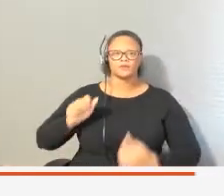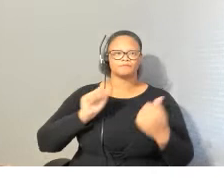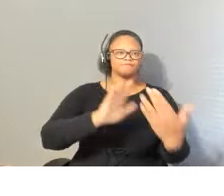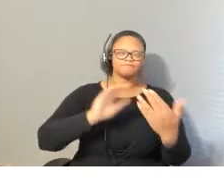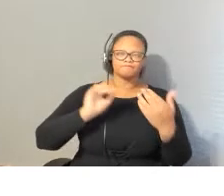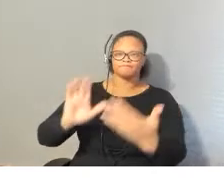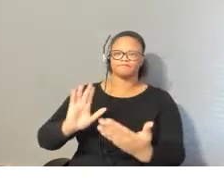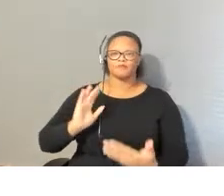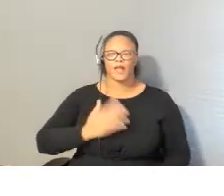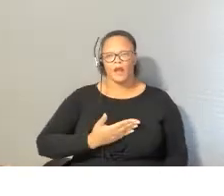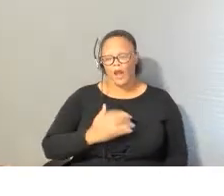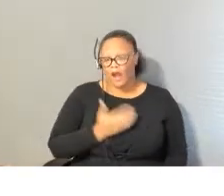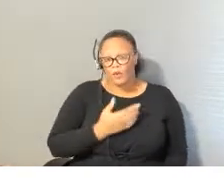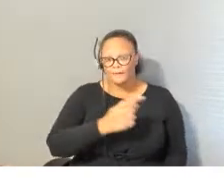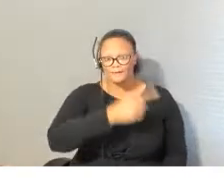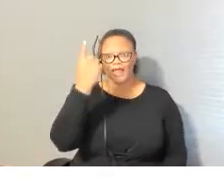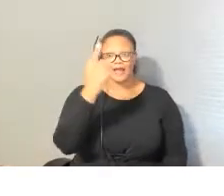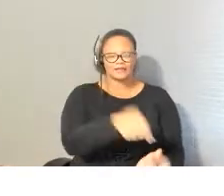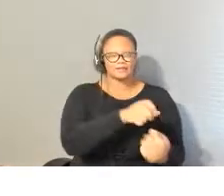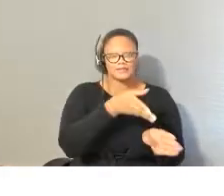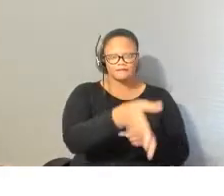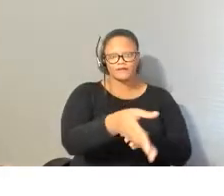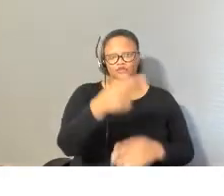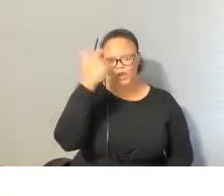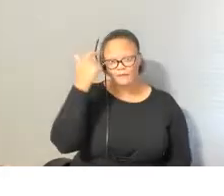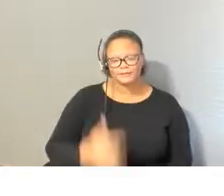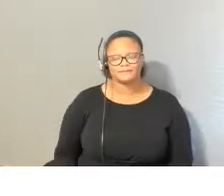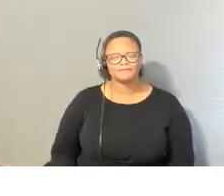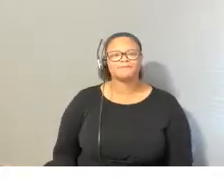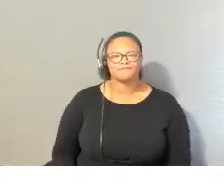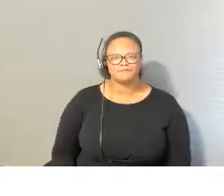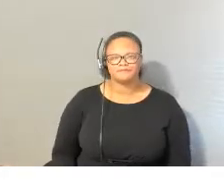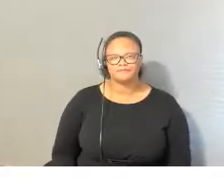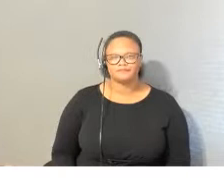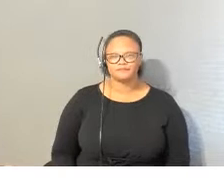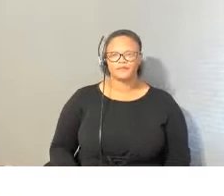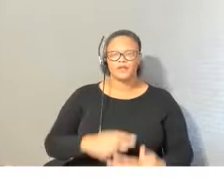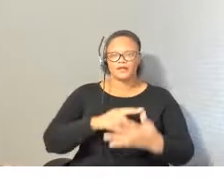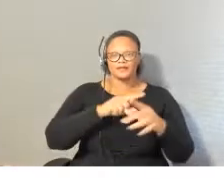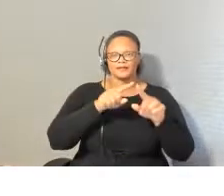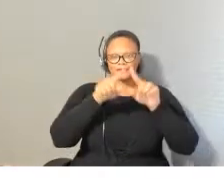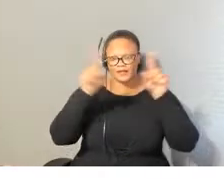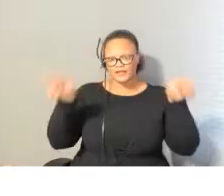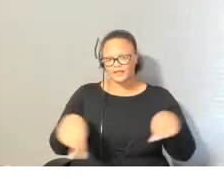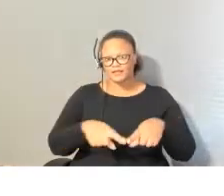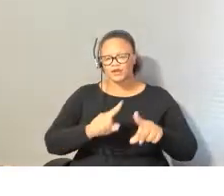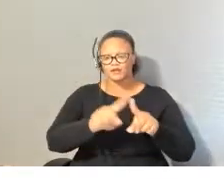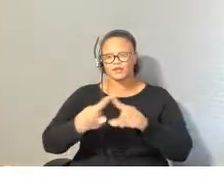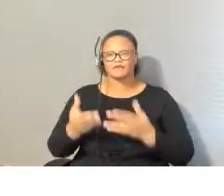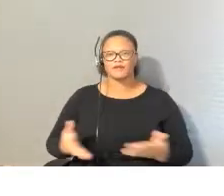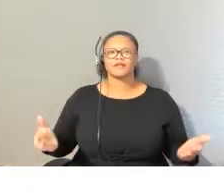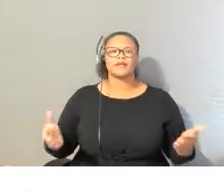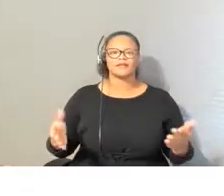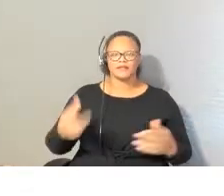Black specific traumas. And so just a little bit of you seeing, these are the different things that trauma impacts: the physical,